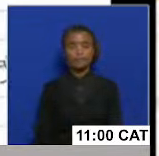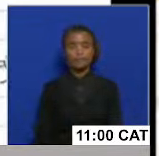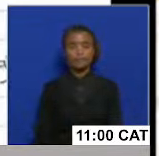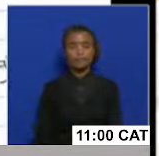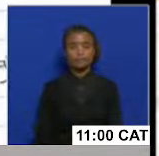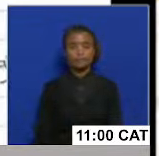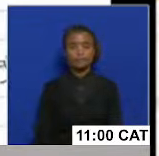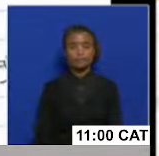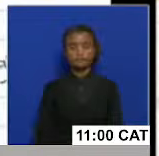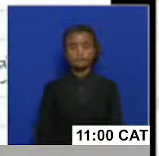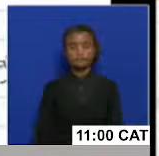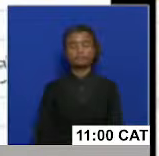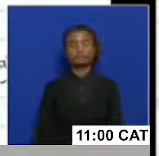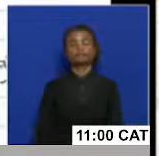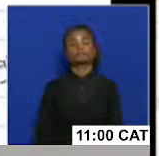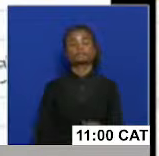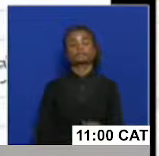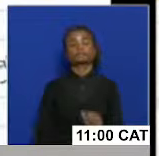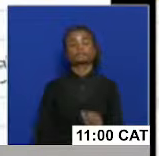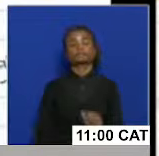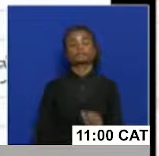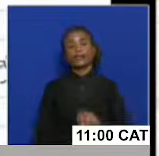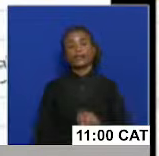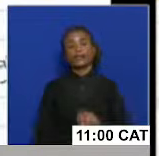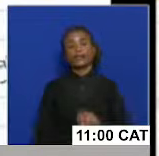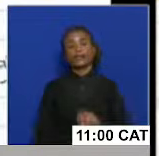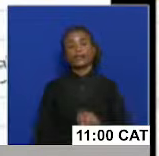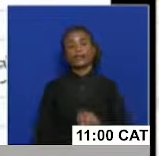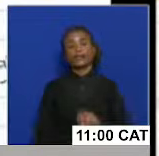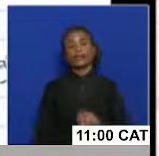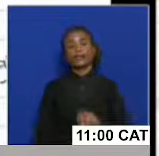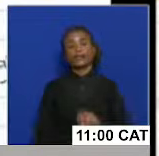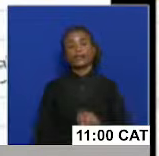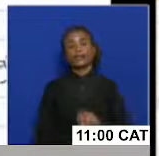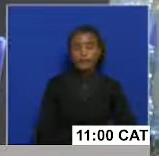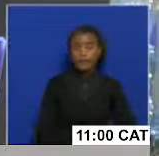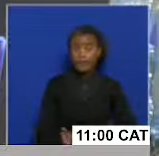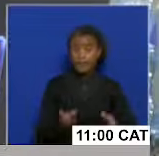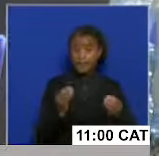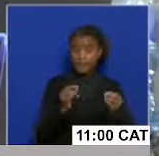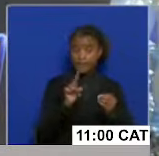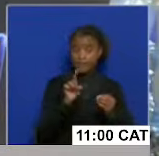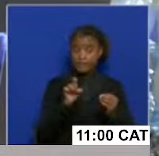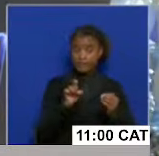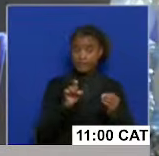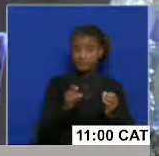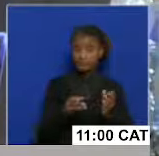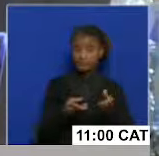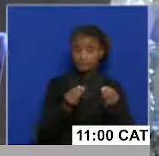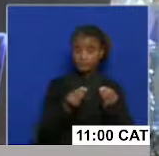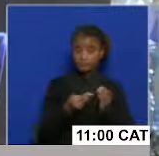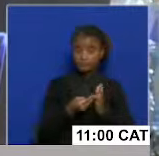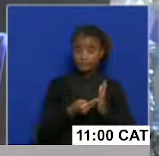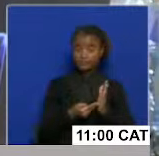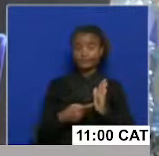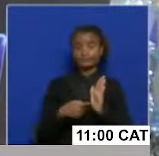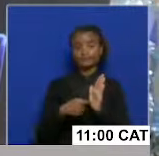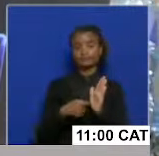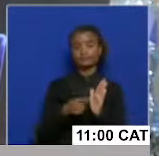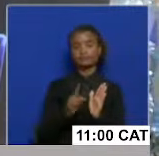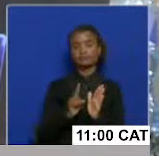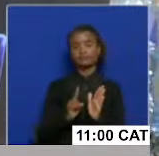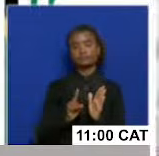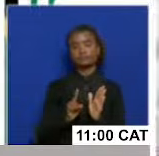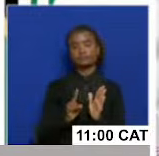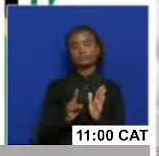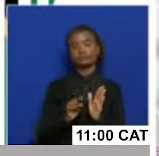Okay. And this is the, I'm are you there? For current purposes, this is the final warning statement I'll